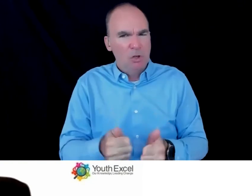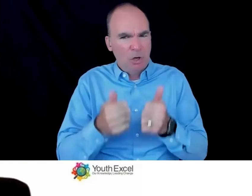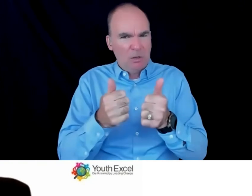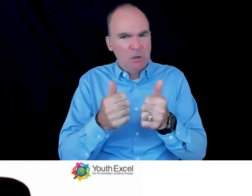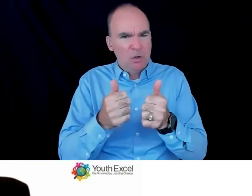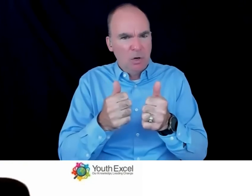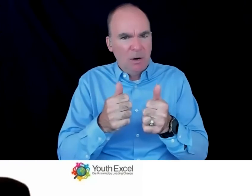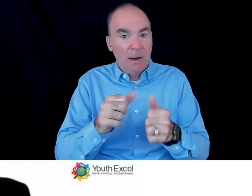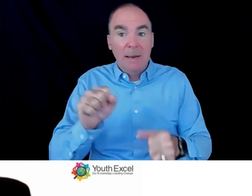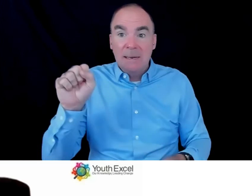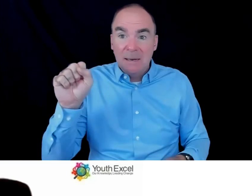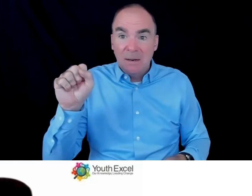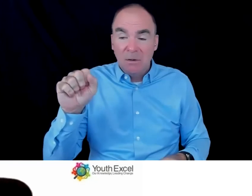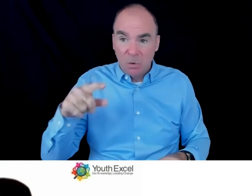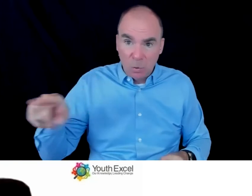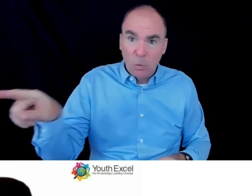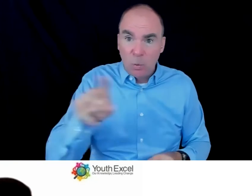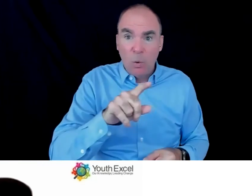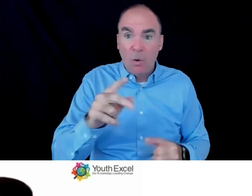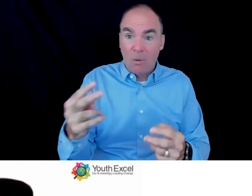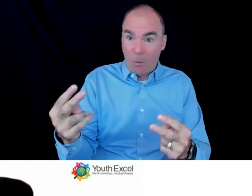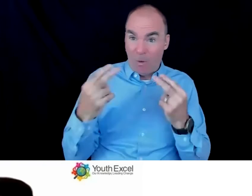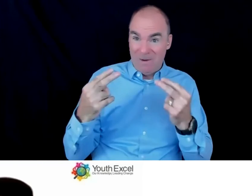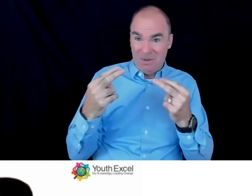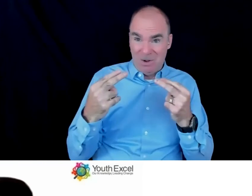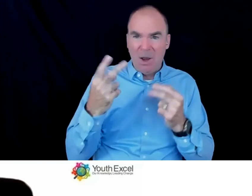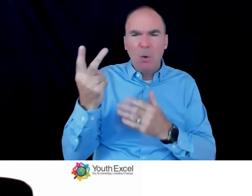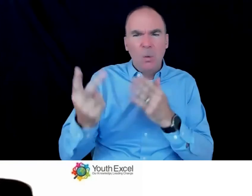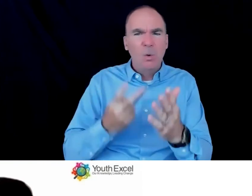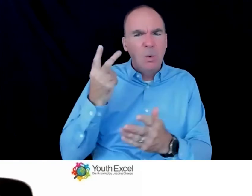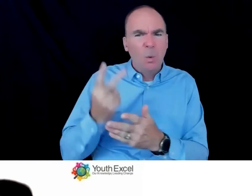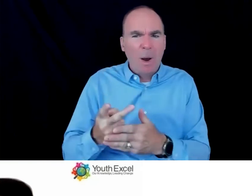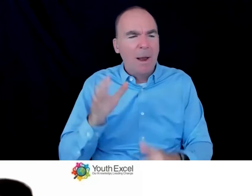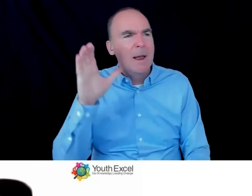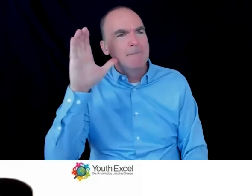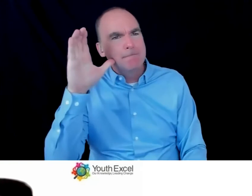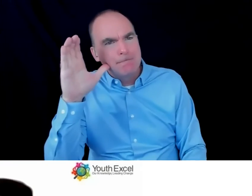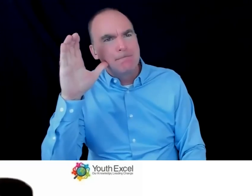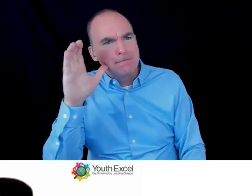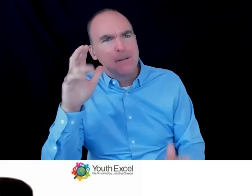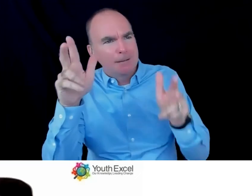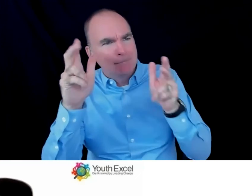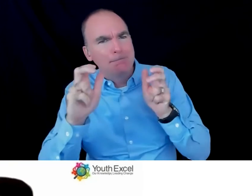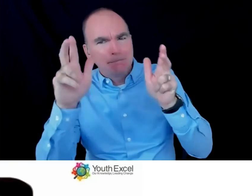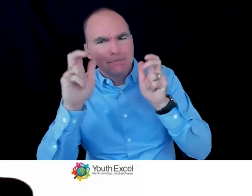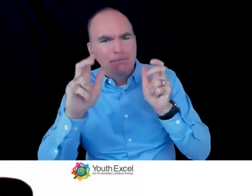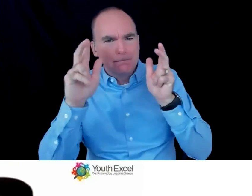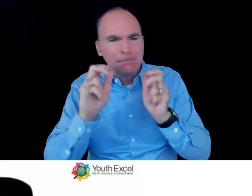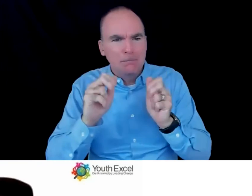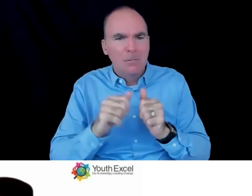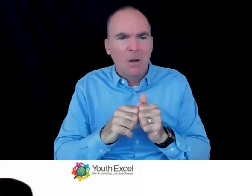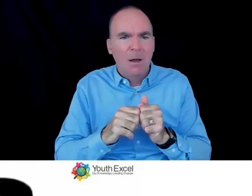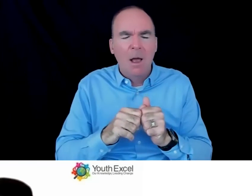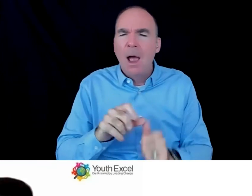you. Yes, you've been listening to this for the past 2 hours, and ask from me to you is what is this particular specific